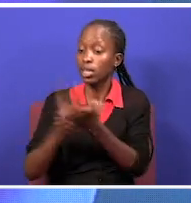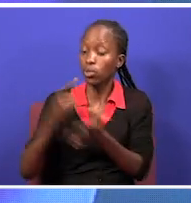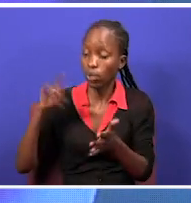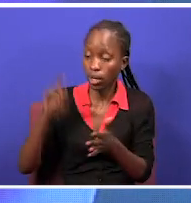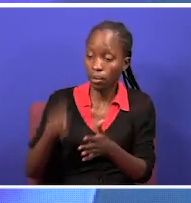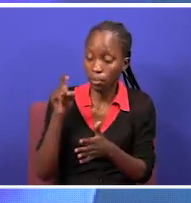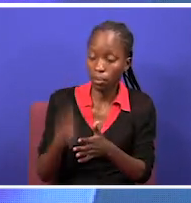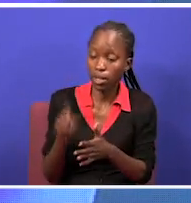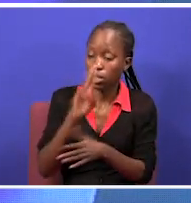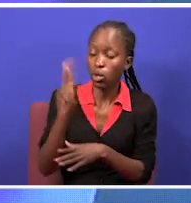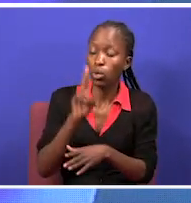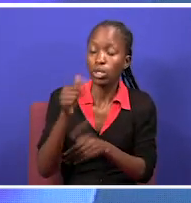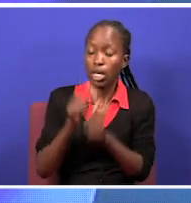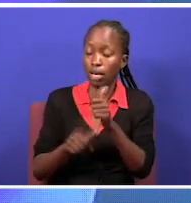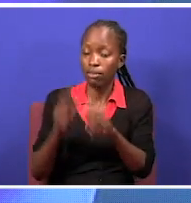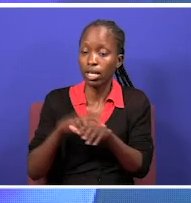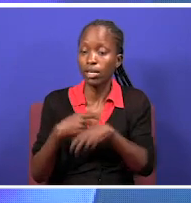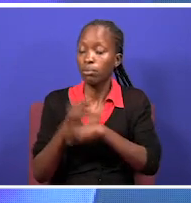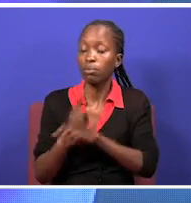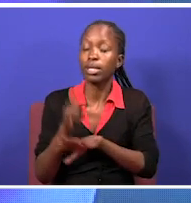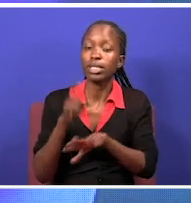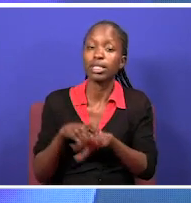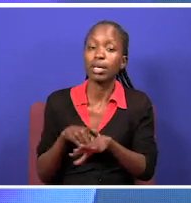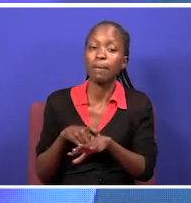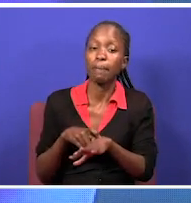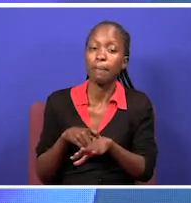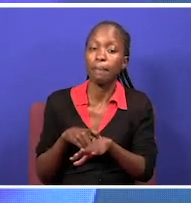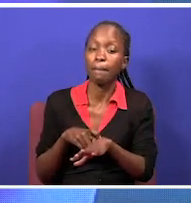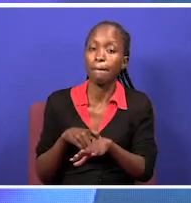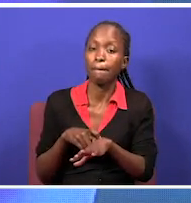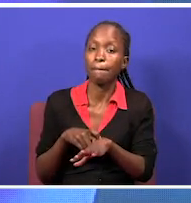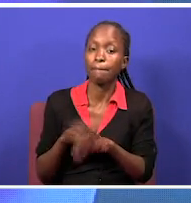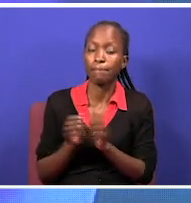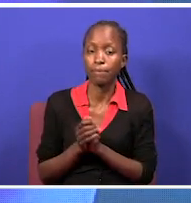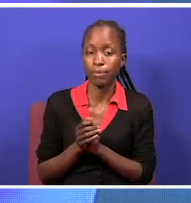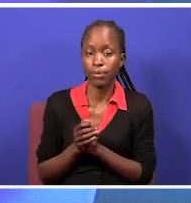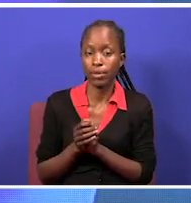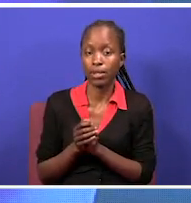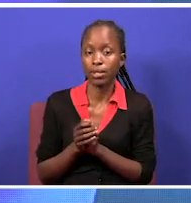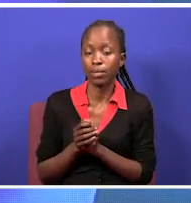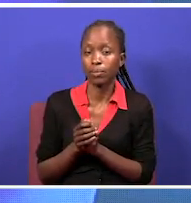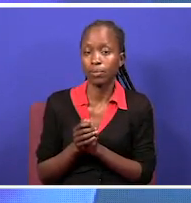every effort to make time. The call is actually tie them